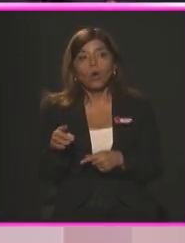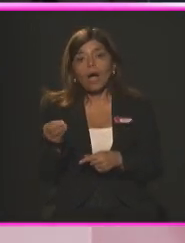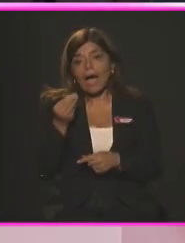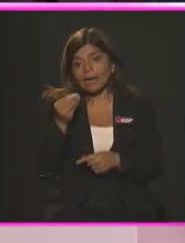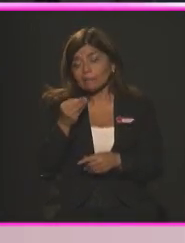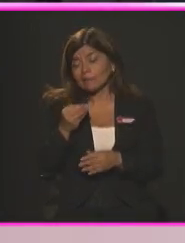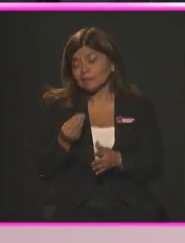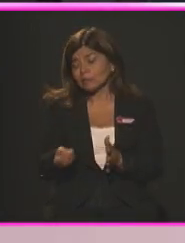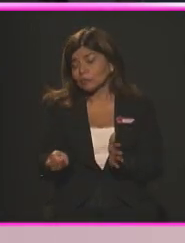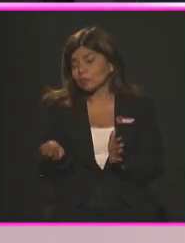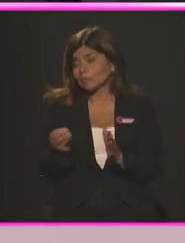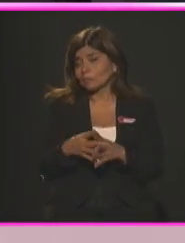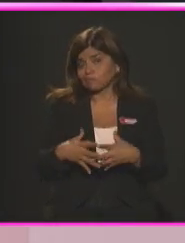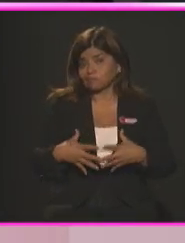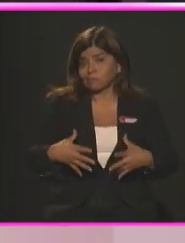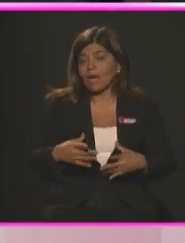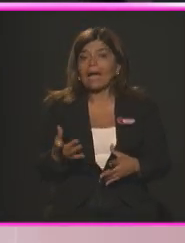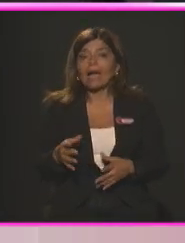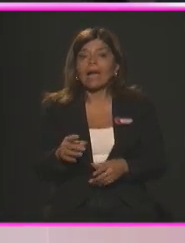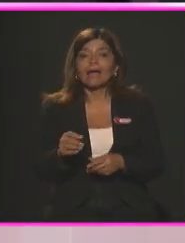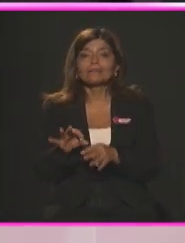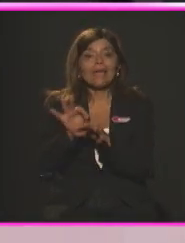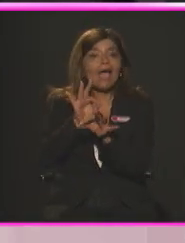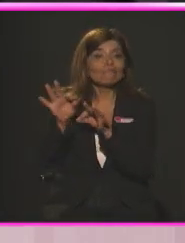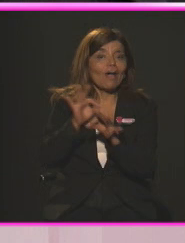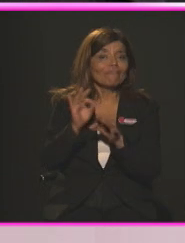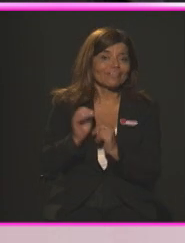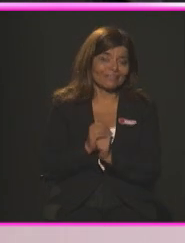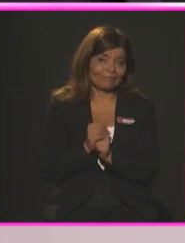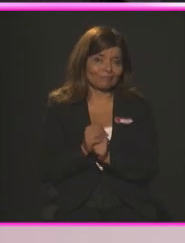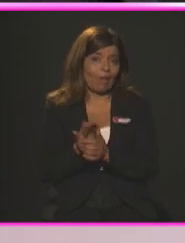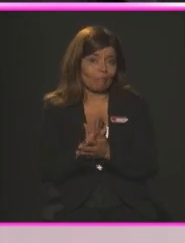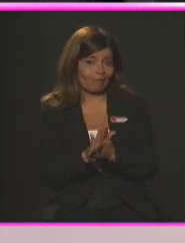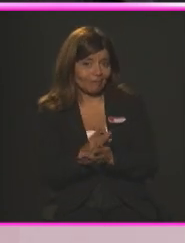very surprising. But what did surprise me was how